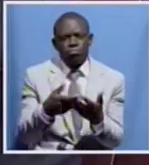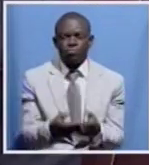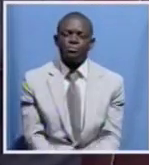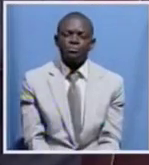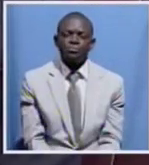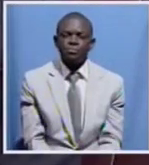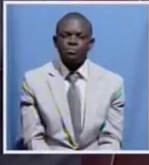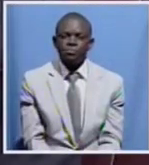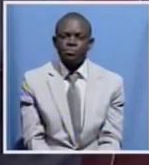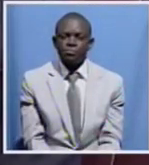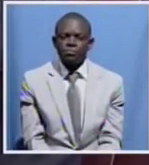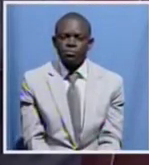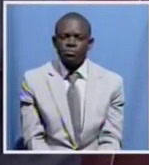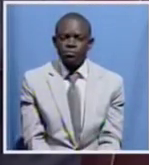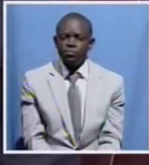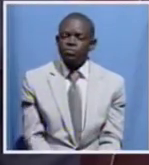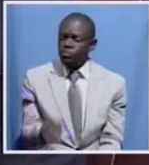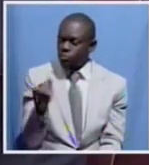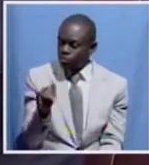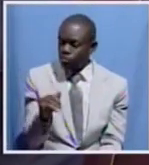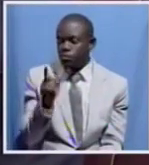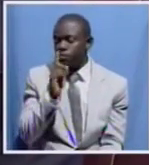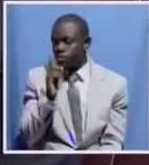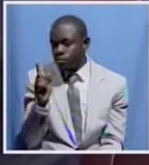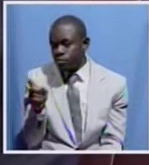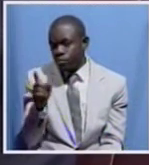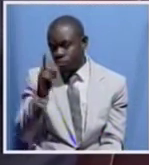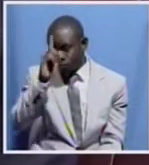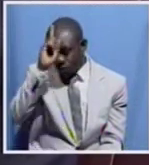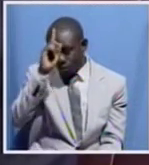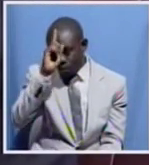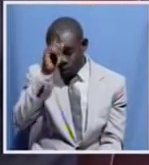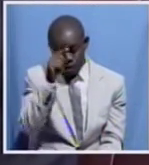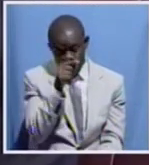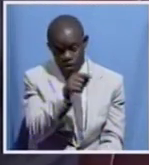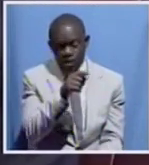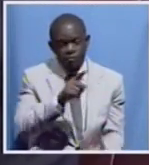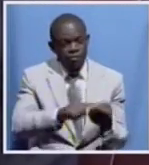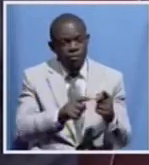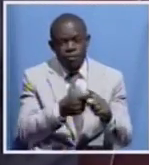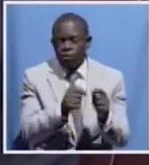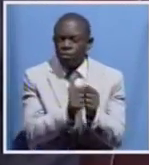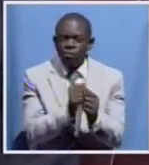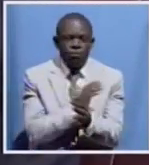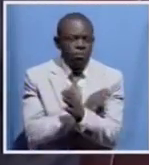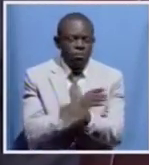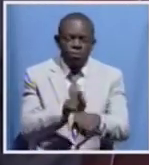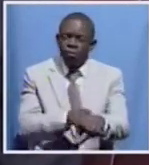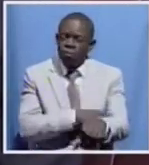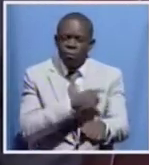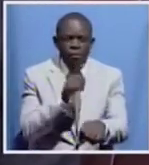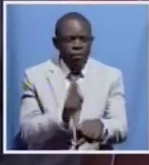been an all-weather friend. I'm sure you know my colleague, Ambassador Bukat here. They have been doing a lot of